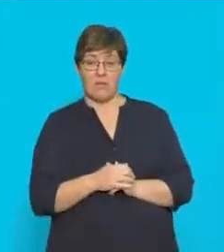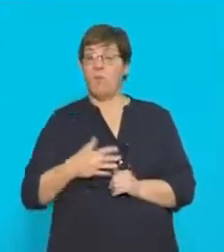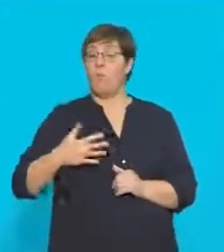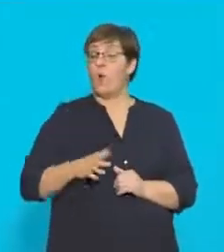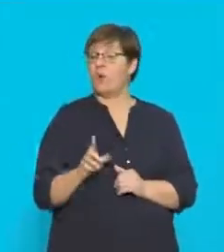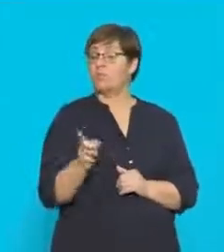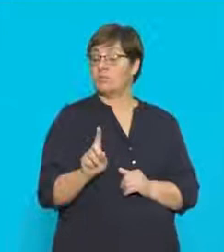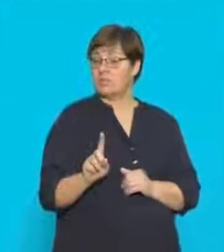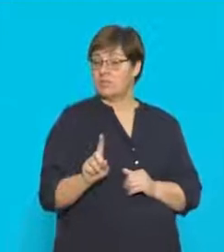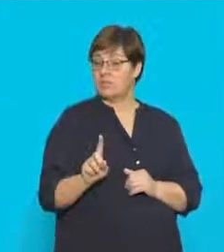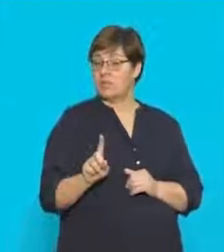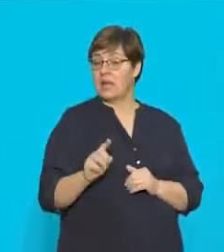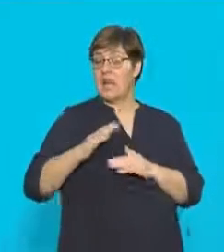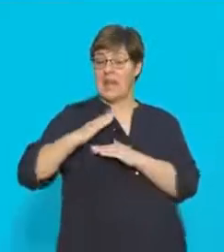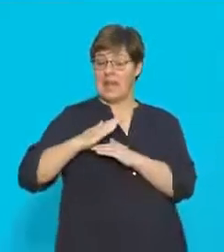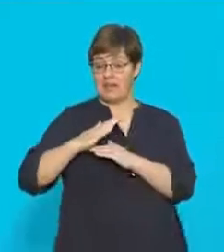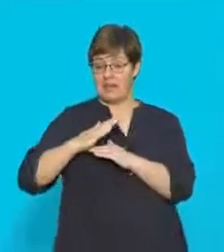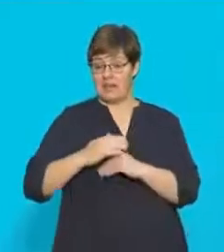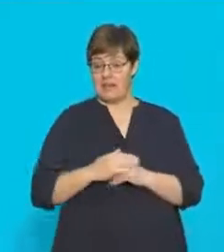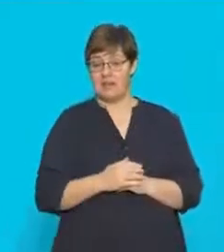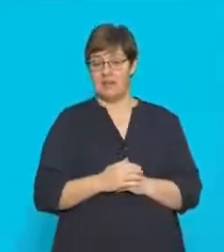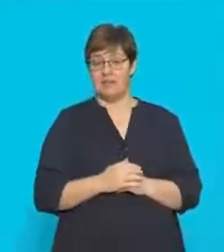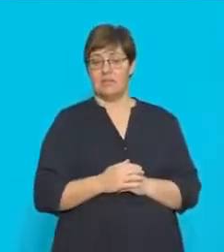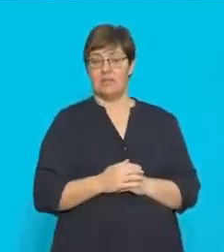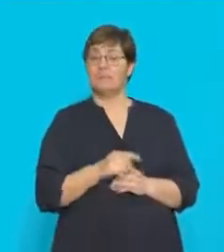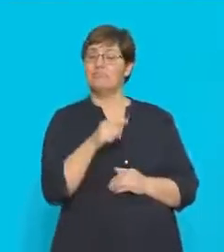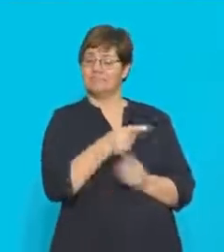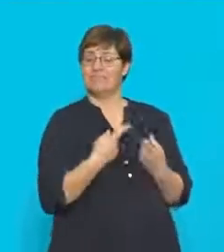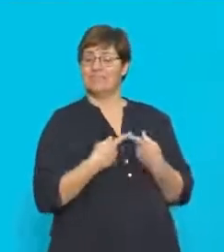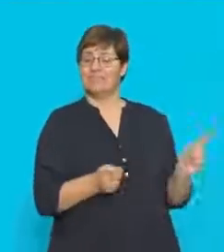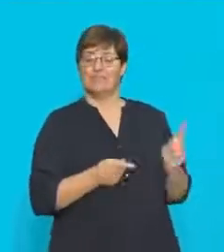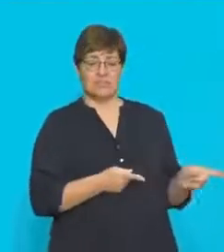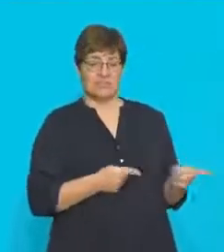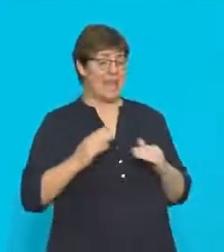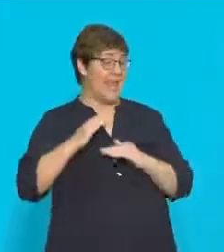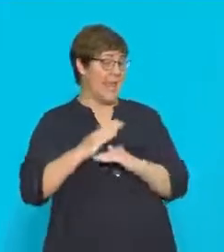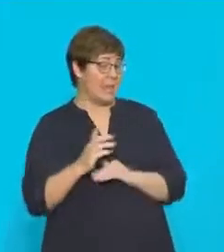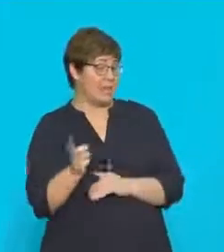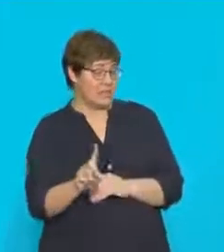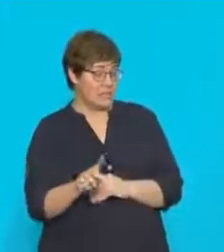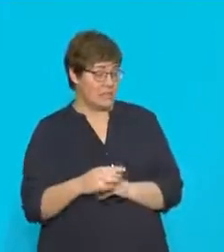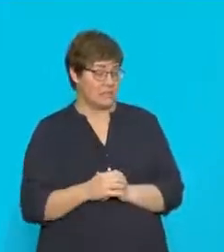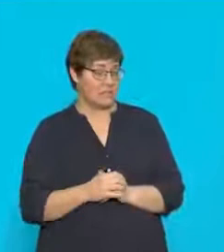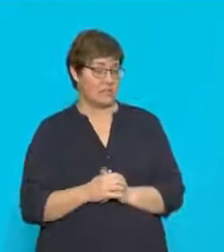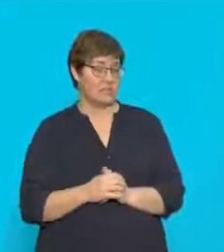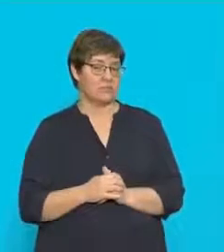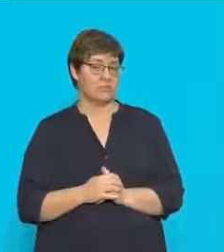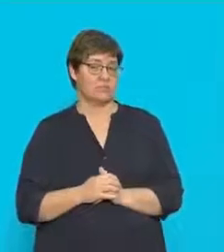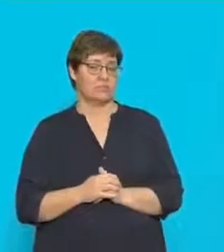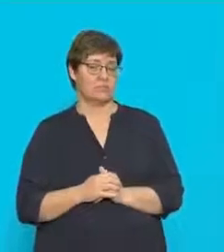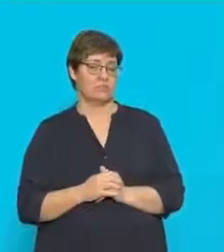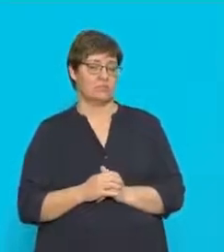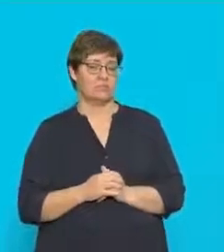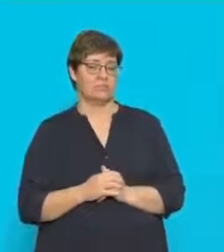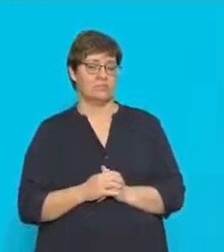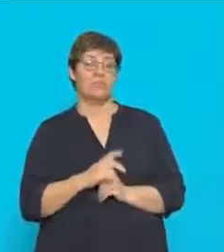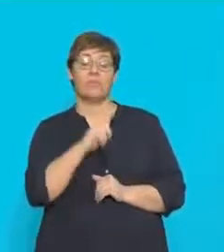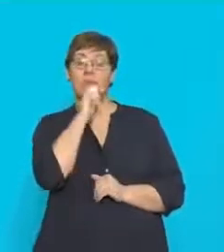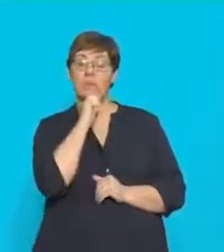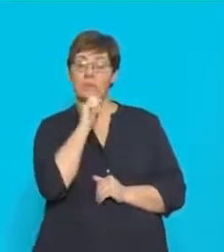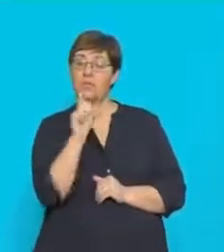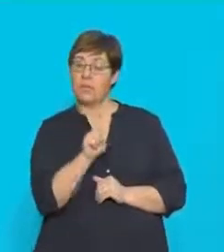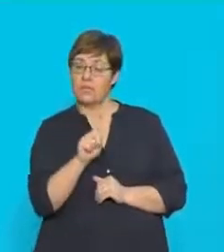looking for an angle. And what's different about looking for an angle versus looking for a side? We need